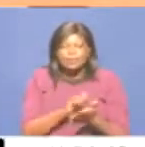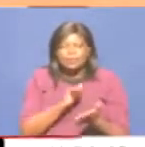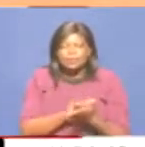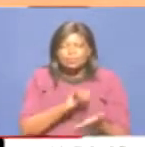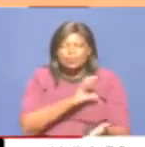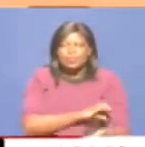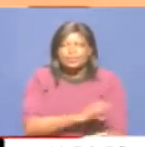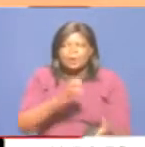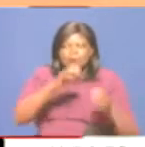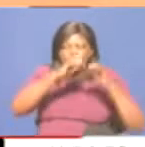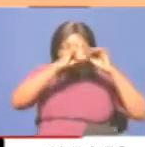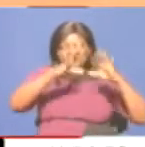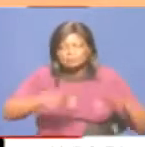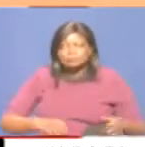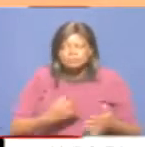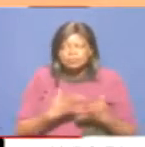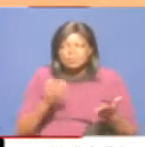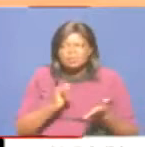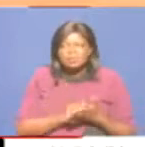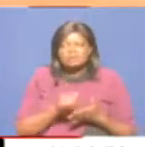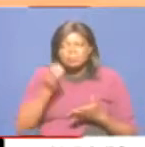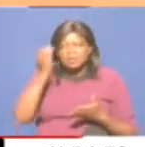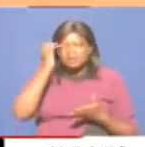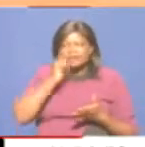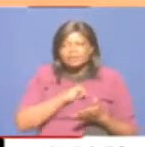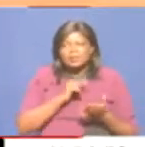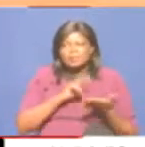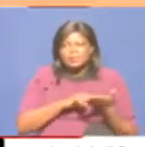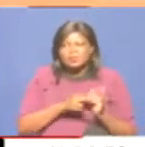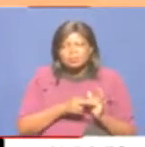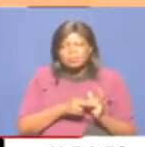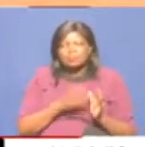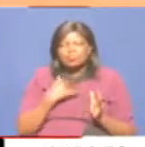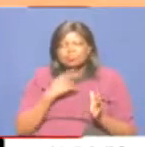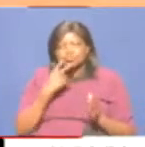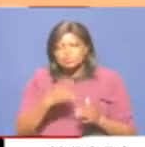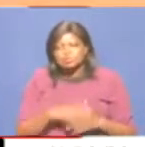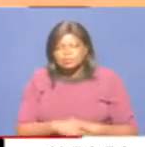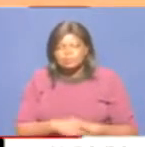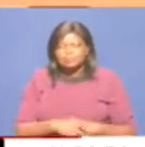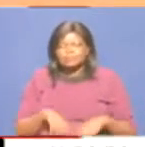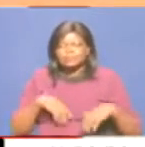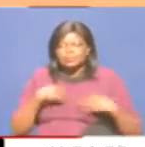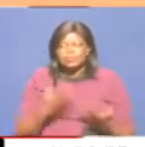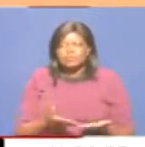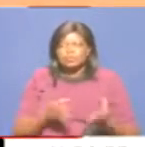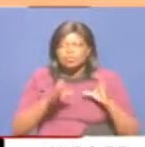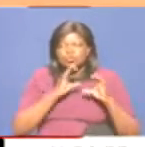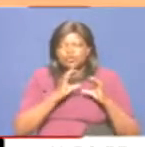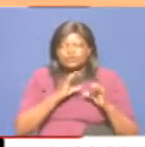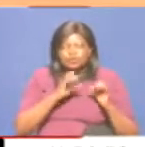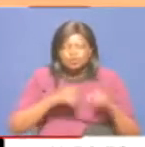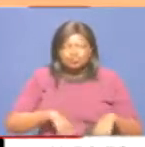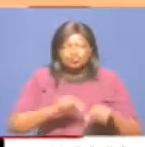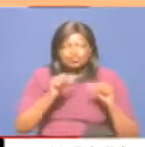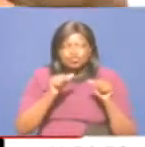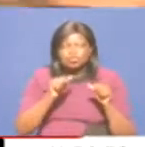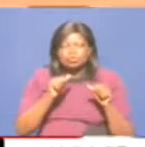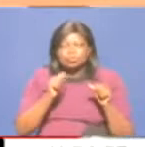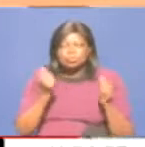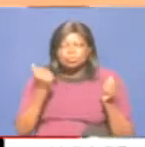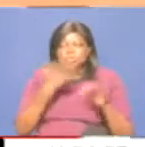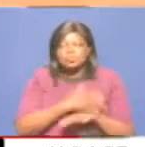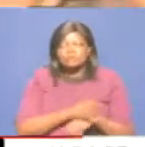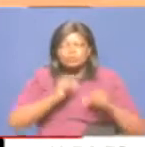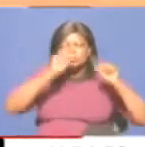devolution. Mm-hmm. And that's something that I really picked from that. Mm-hmm. So we want also to see how this conversion is going to go okay. post